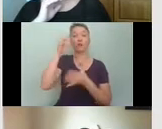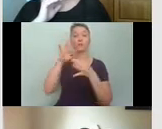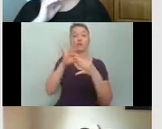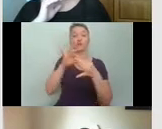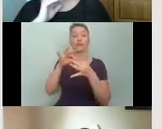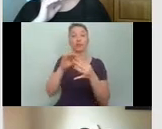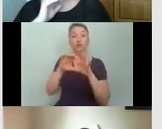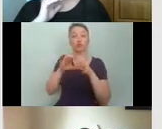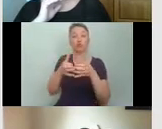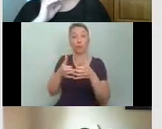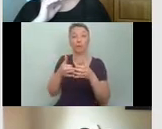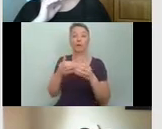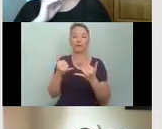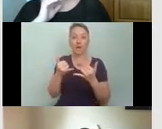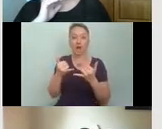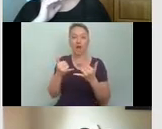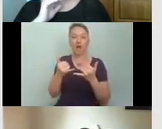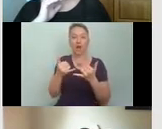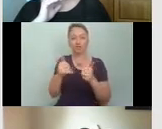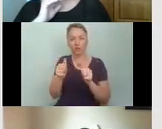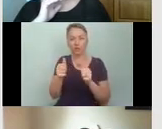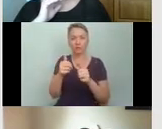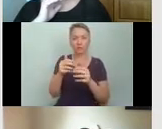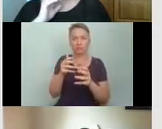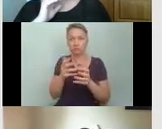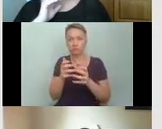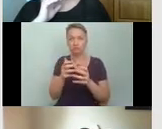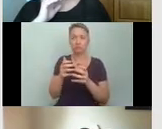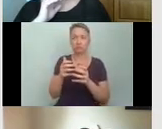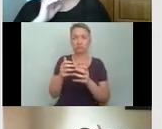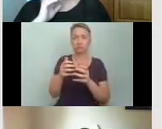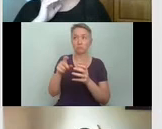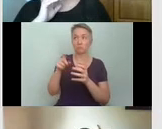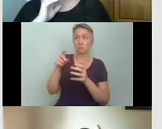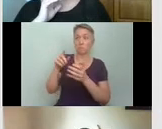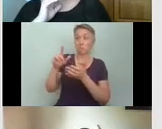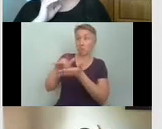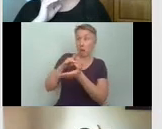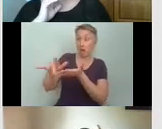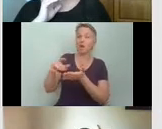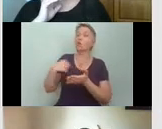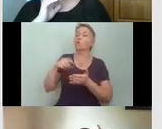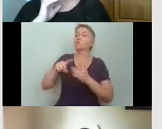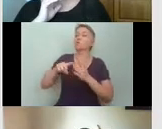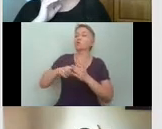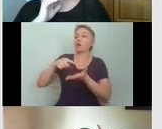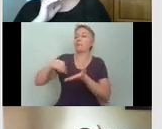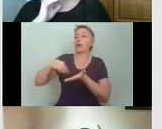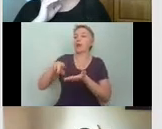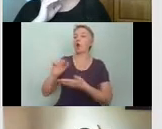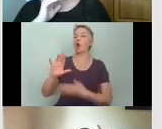on trying to see if that could be paid. It's supposed to be started to be paid back in August.